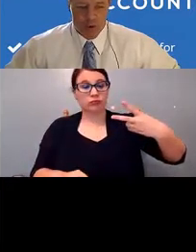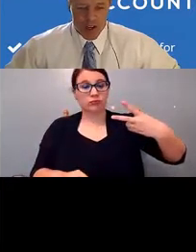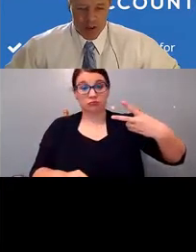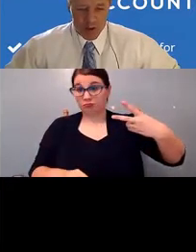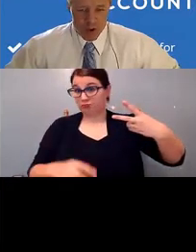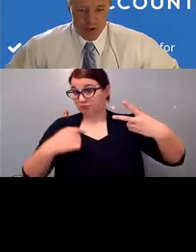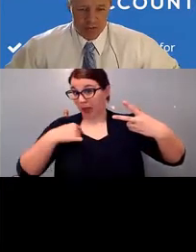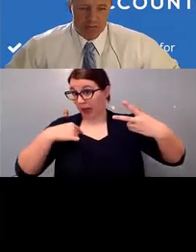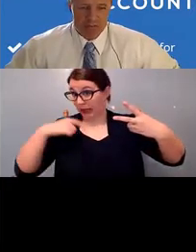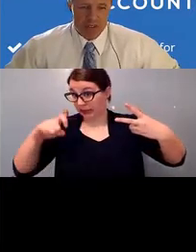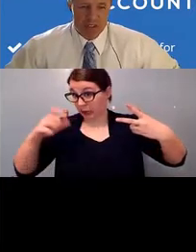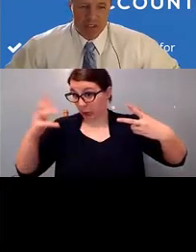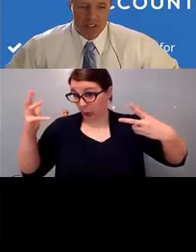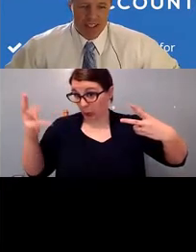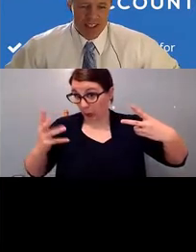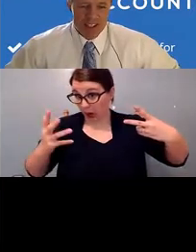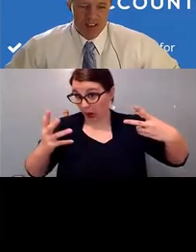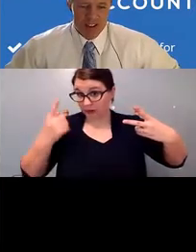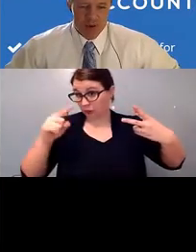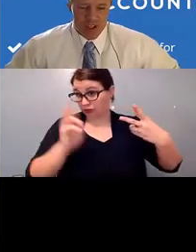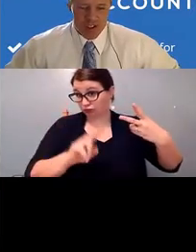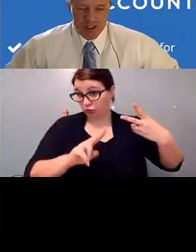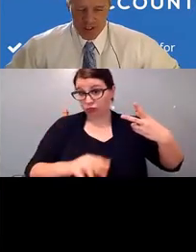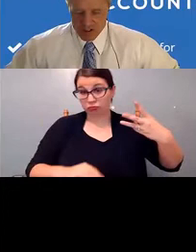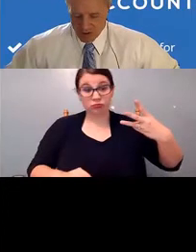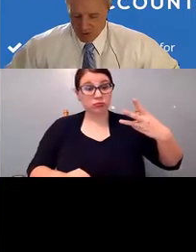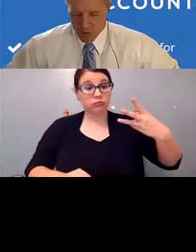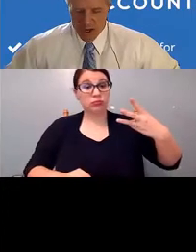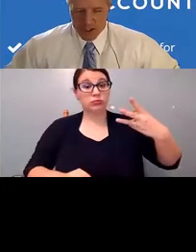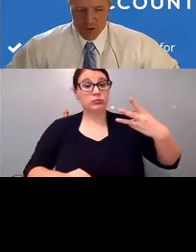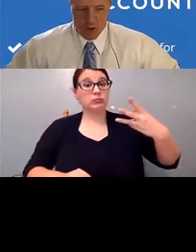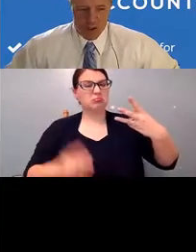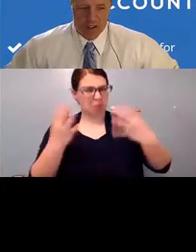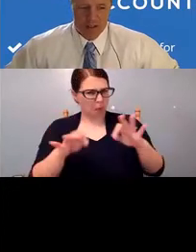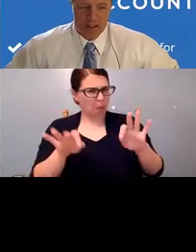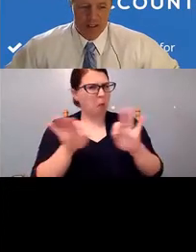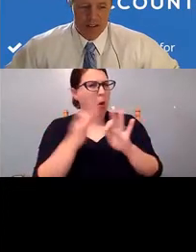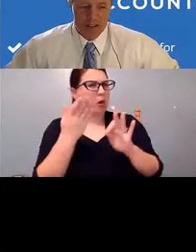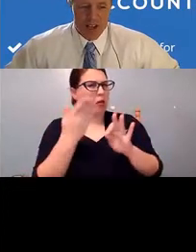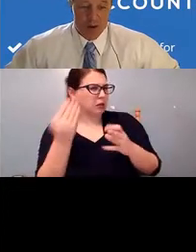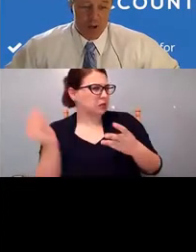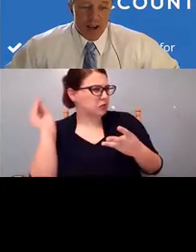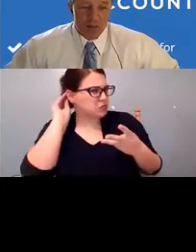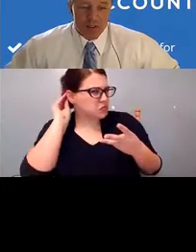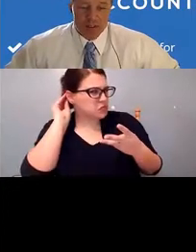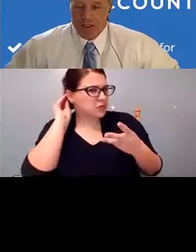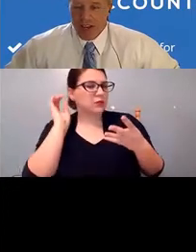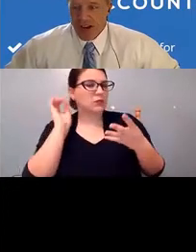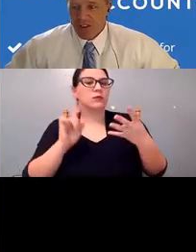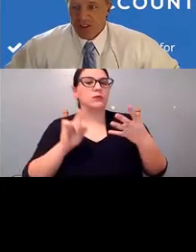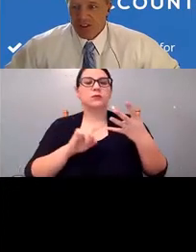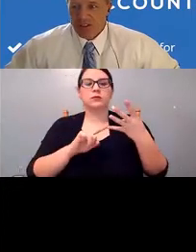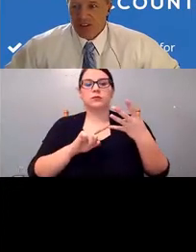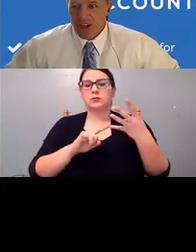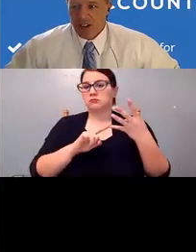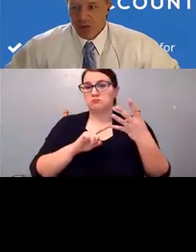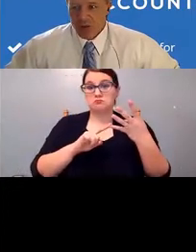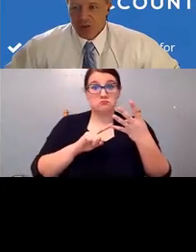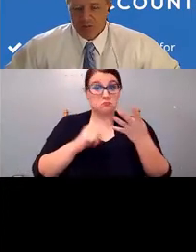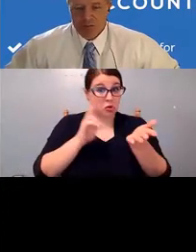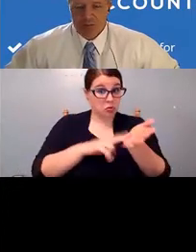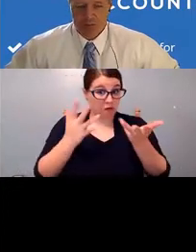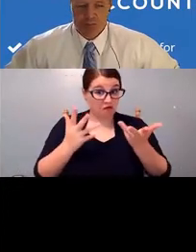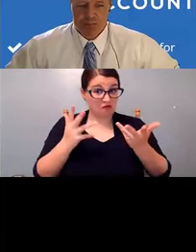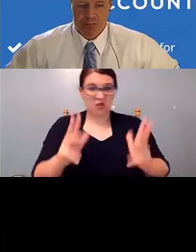need when I enroll? Key considerations while enrolling, and what happens after I